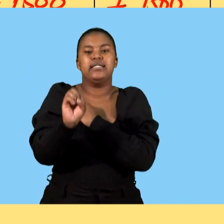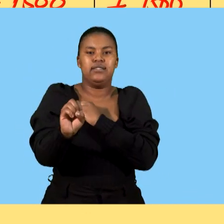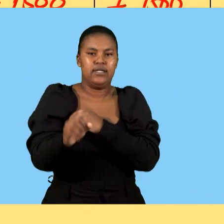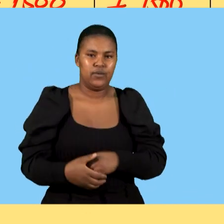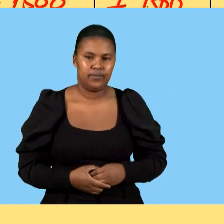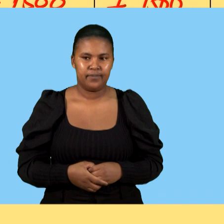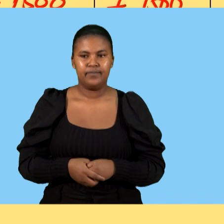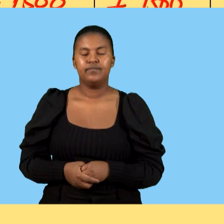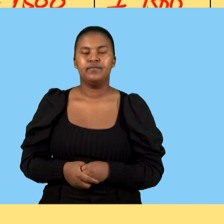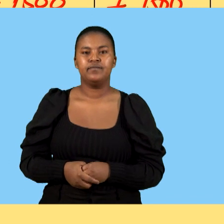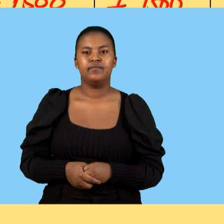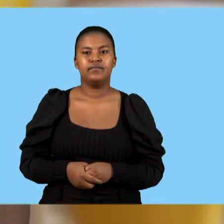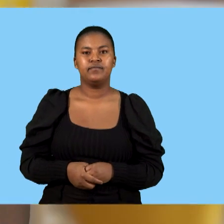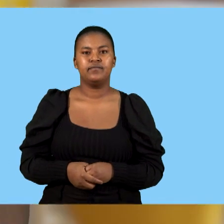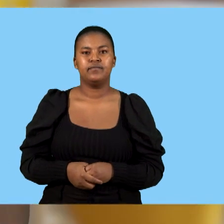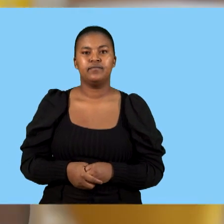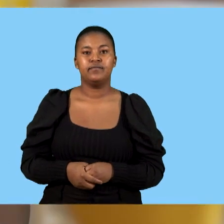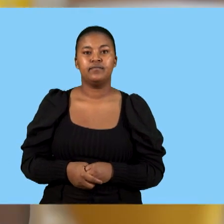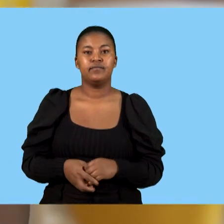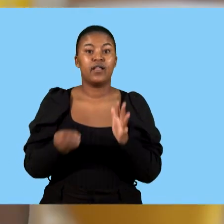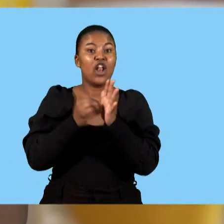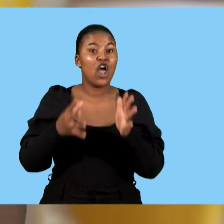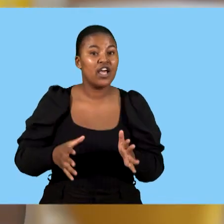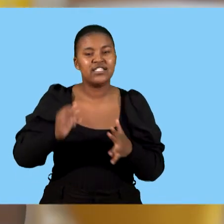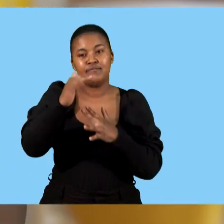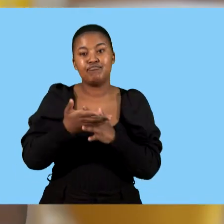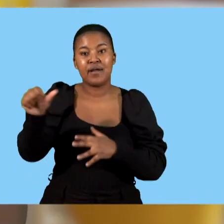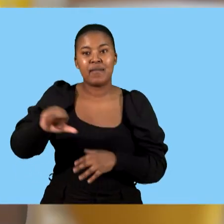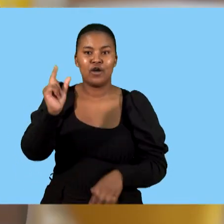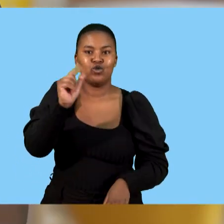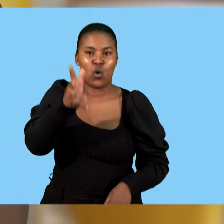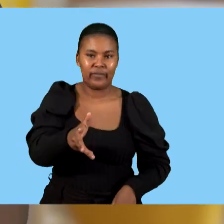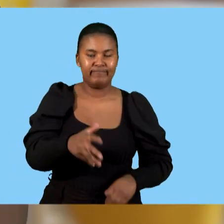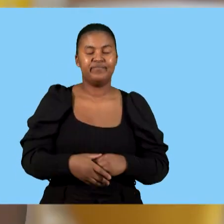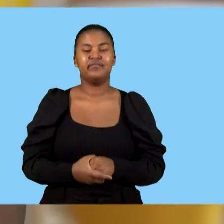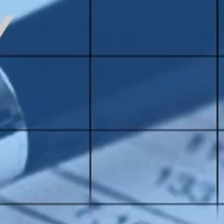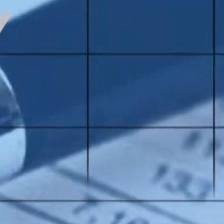we will have 0. Dear learners, let's go for an ad break, and I'll see you shortly.